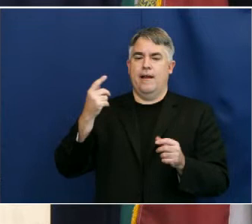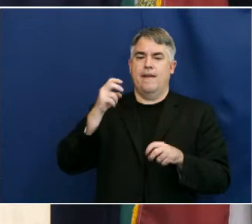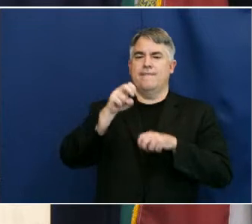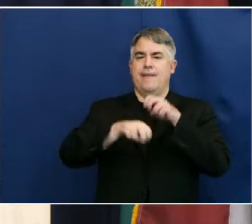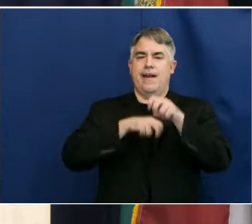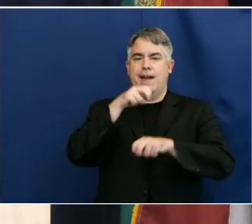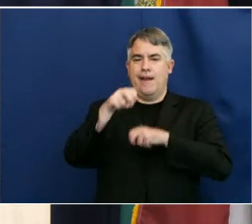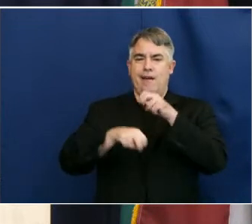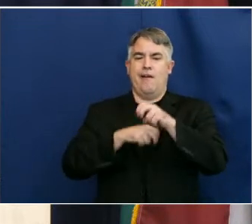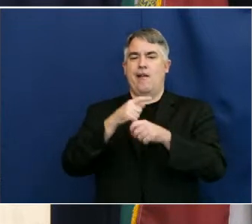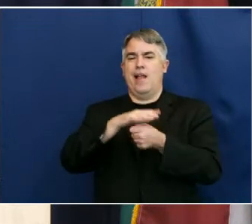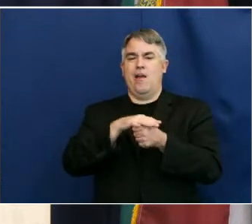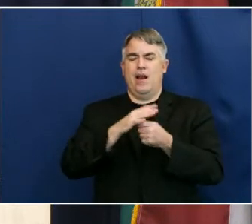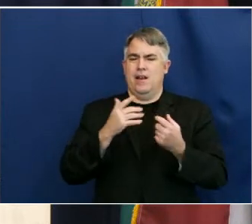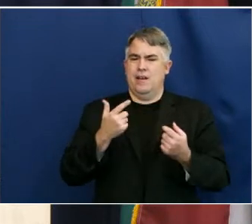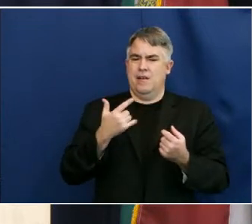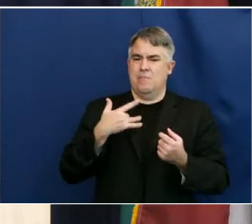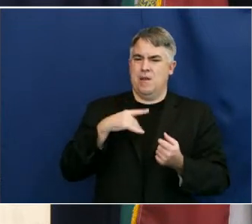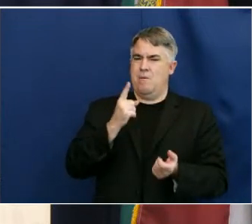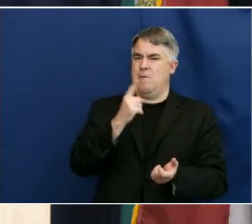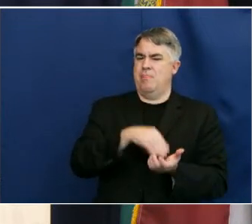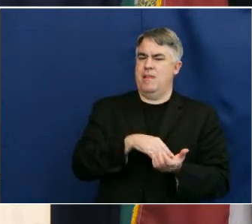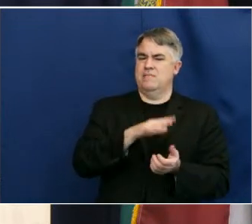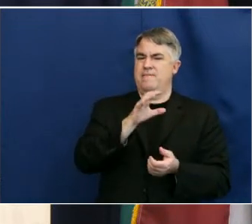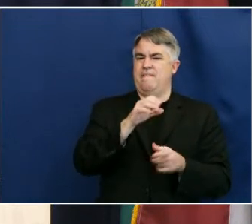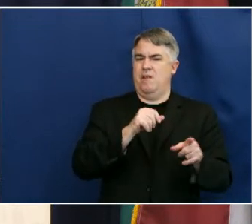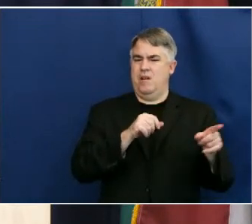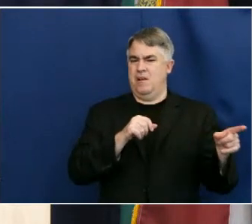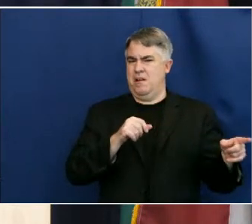order of maybe like 1,500 doses per day.